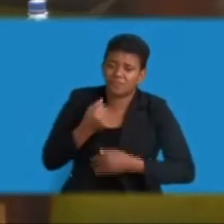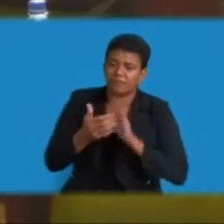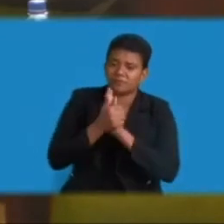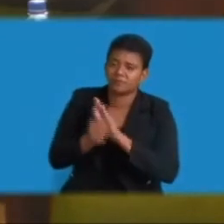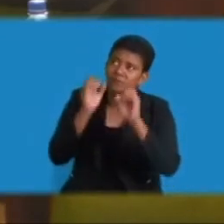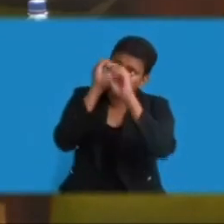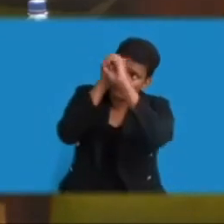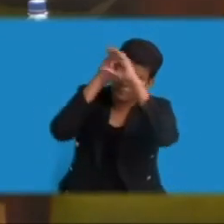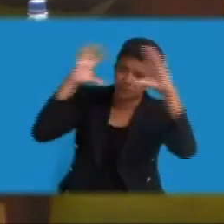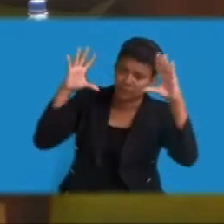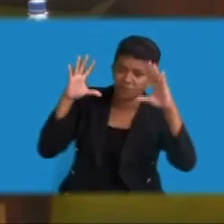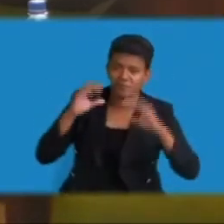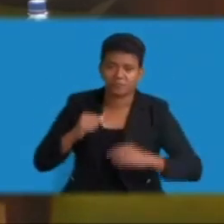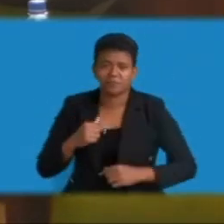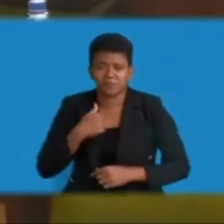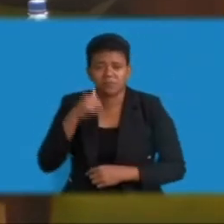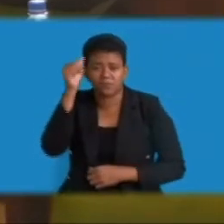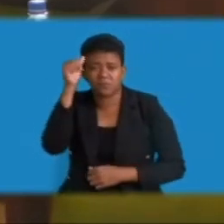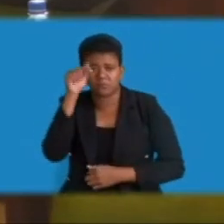this minister will be out of here next year.